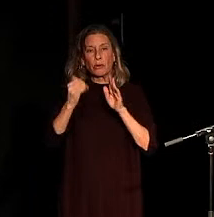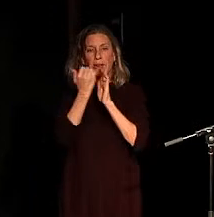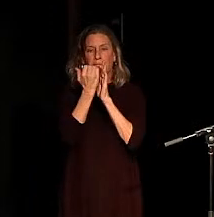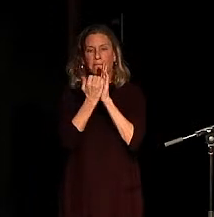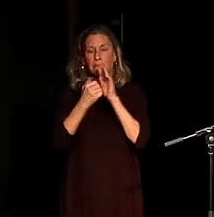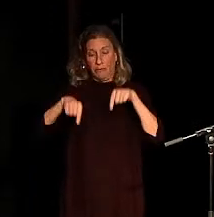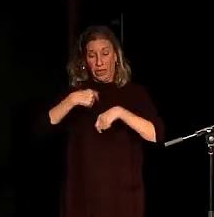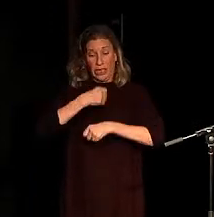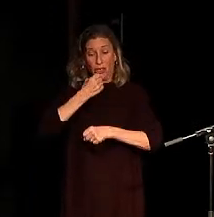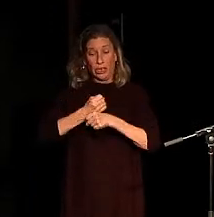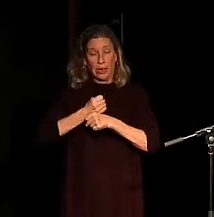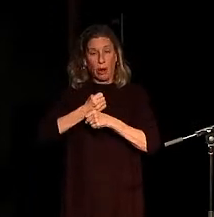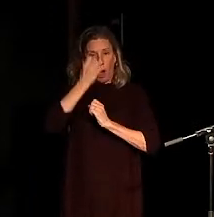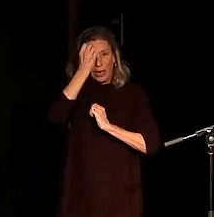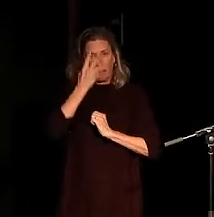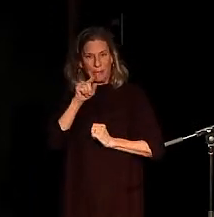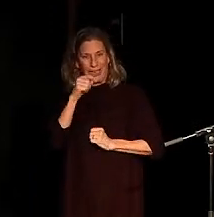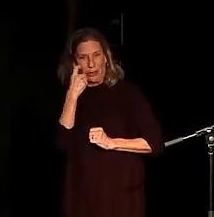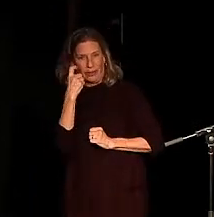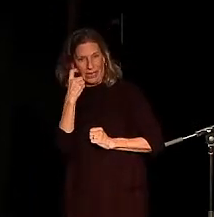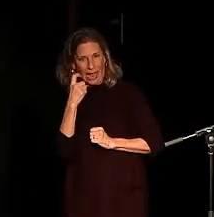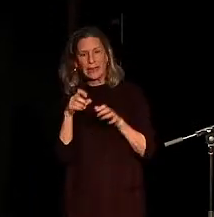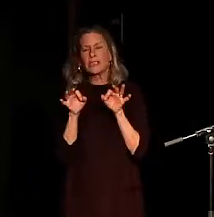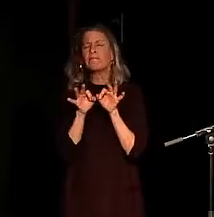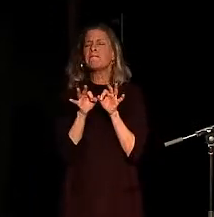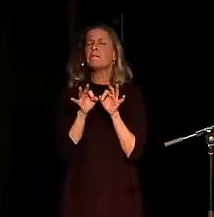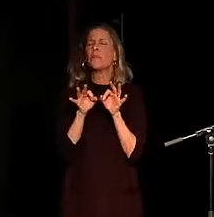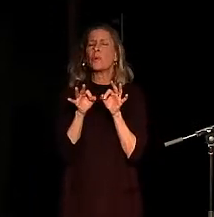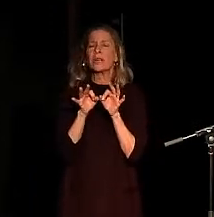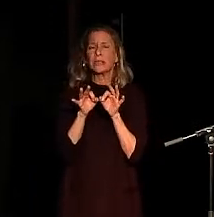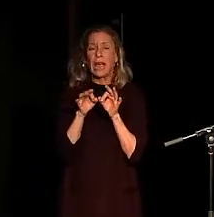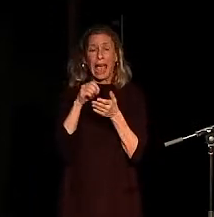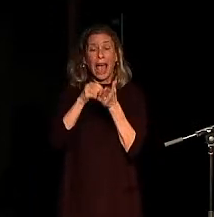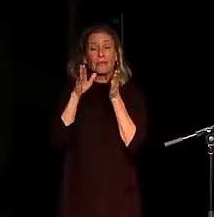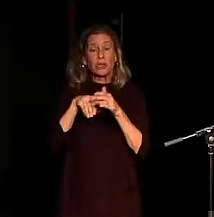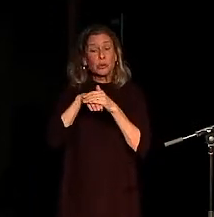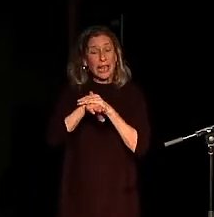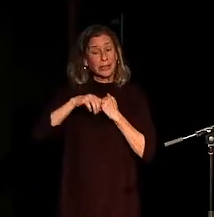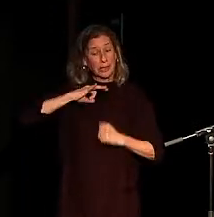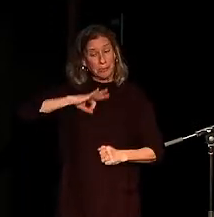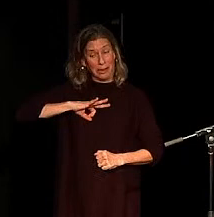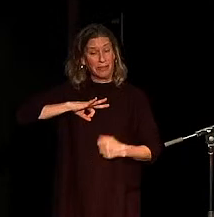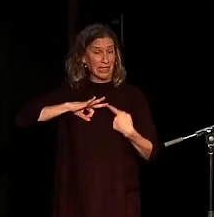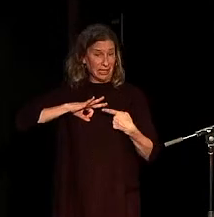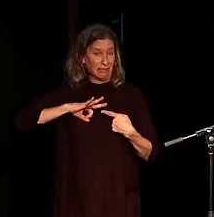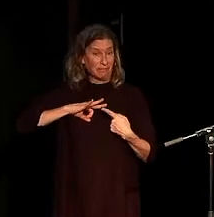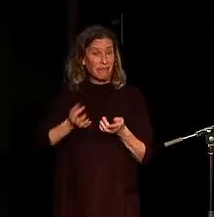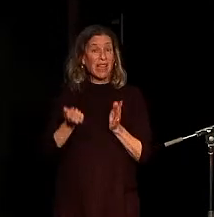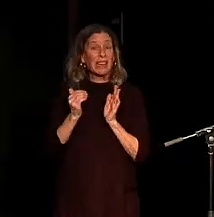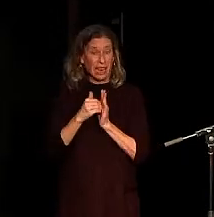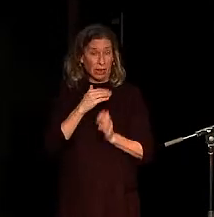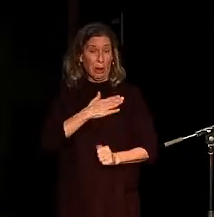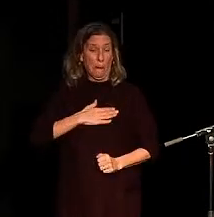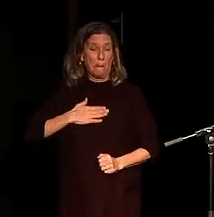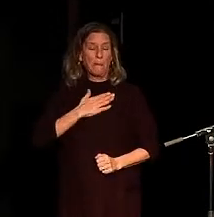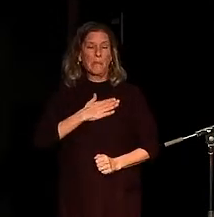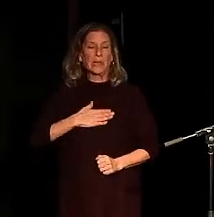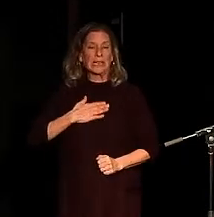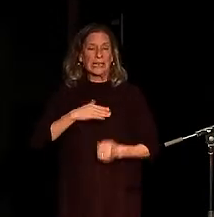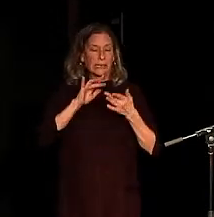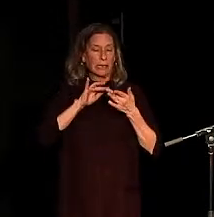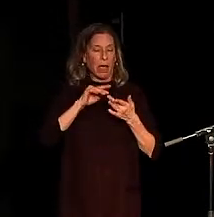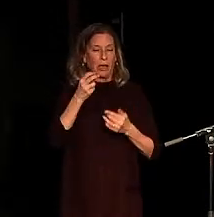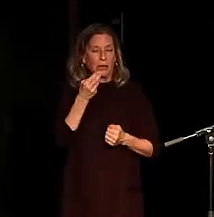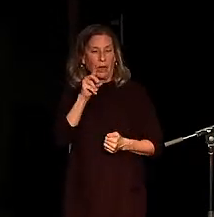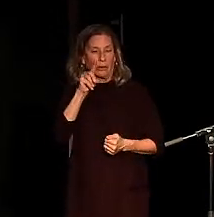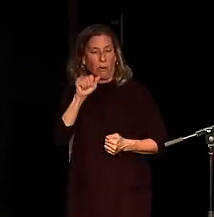on information for your taxes. So super important, because this is how students access benefits. And again, please contact Rhonda